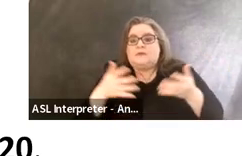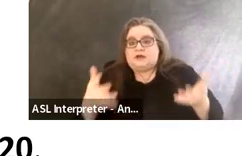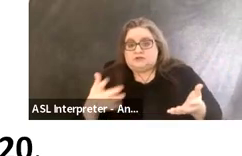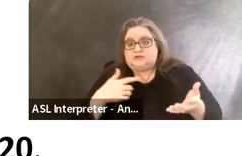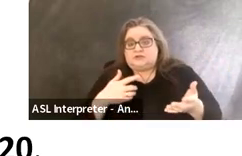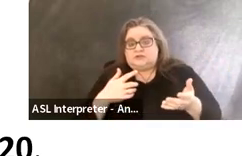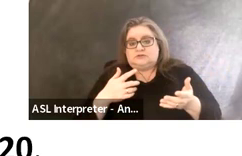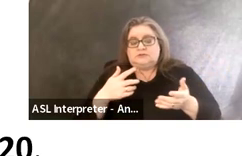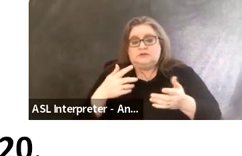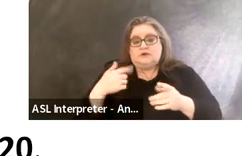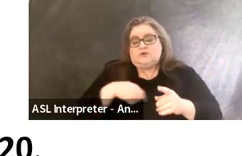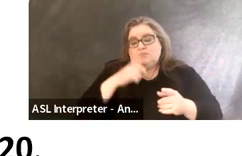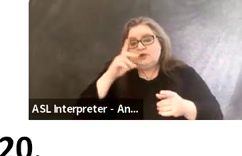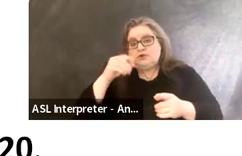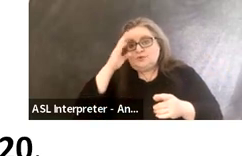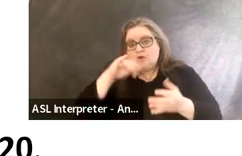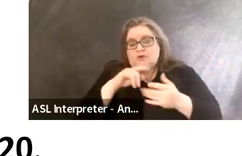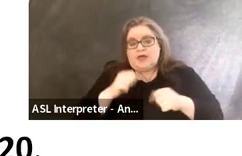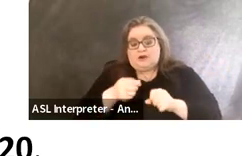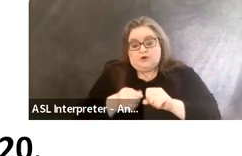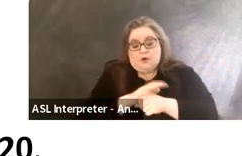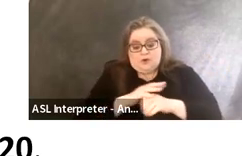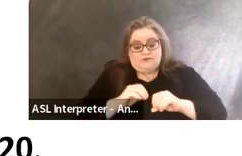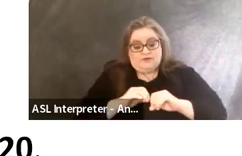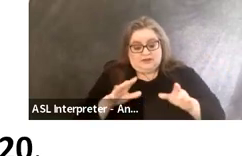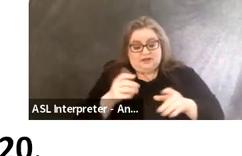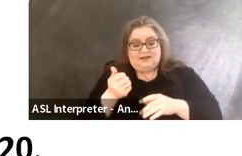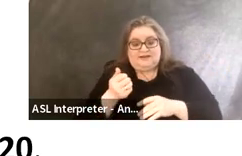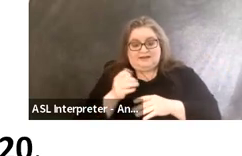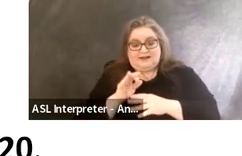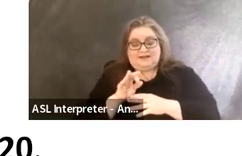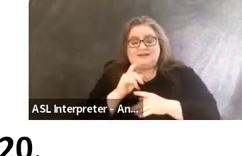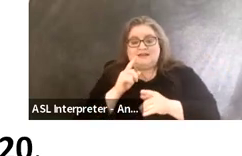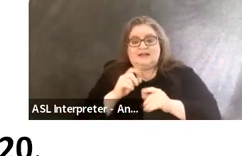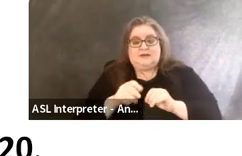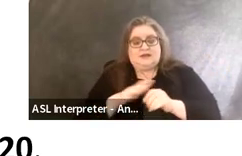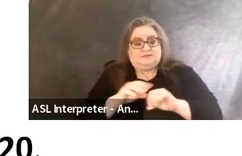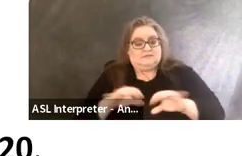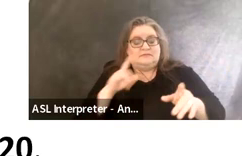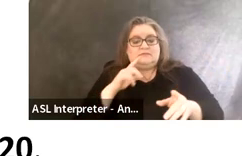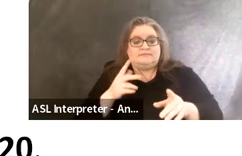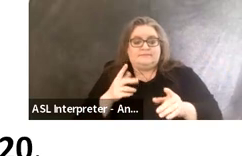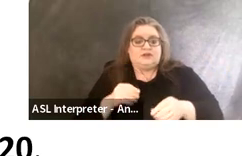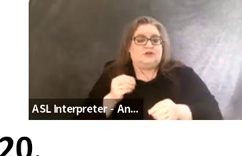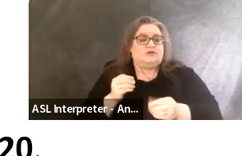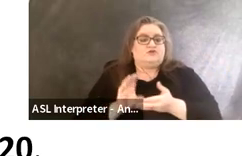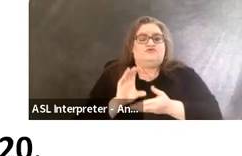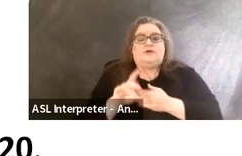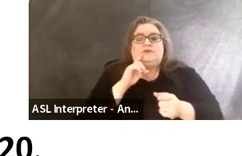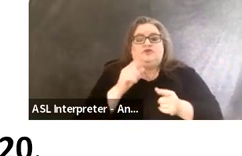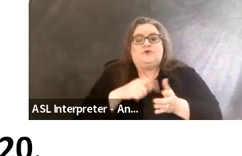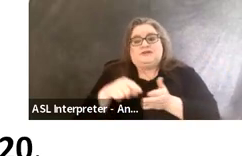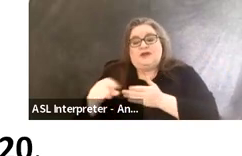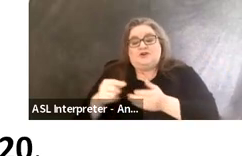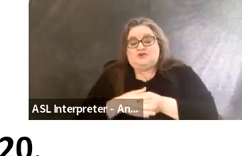know is the COVID-19 pandemic contributed to overall expenditure growth